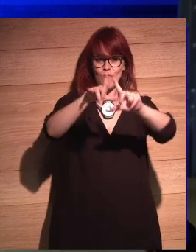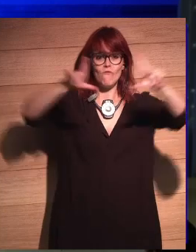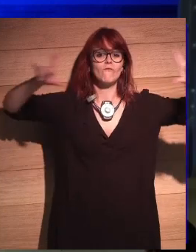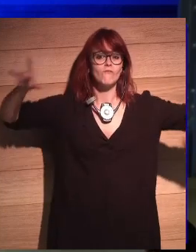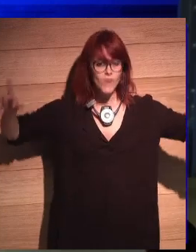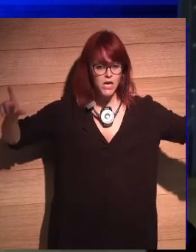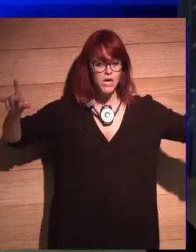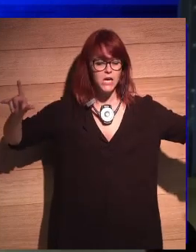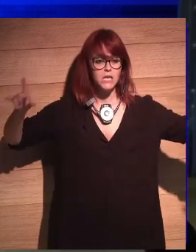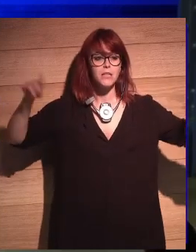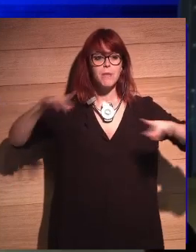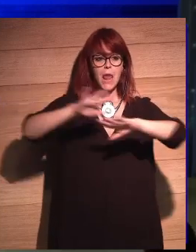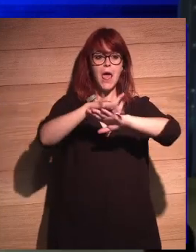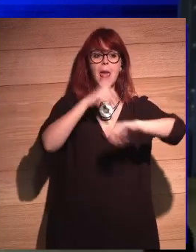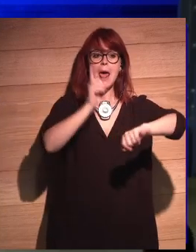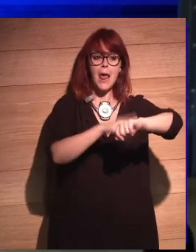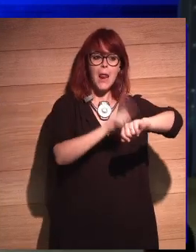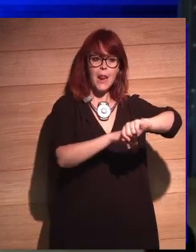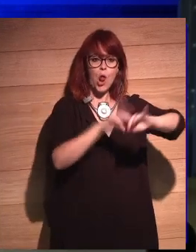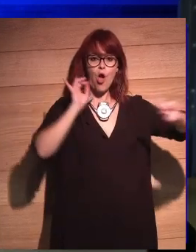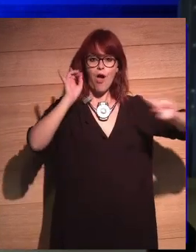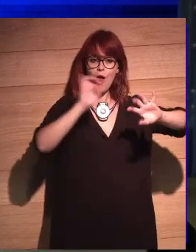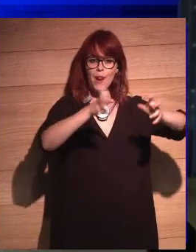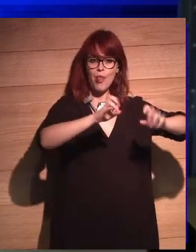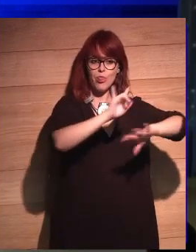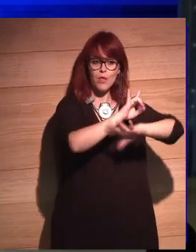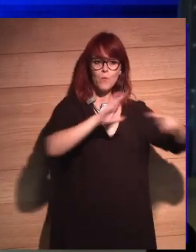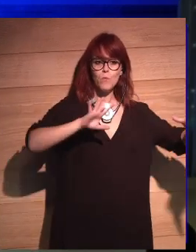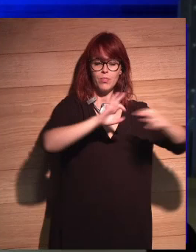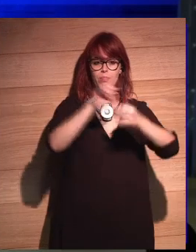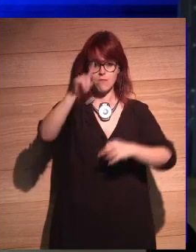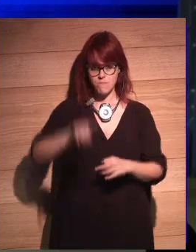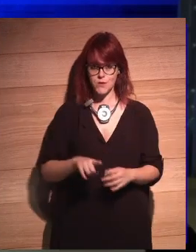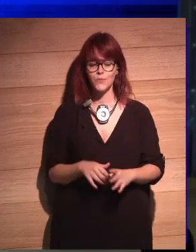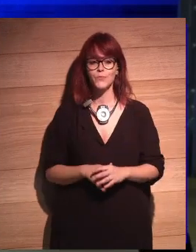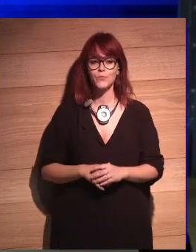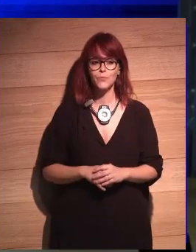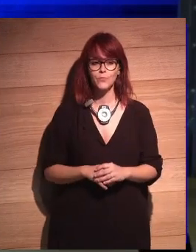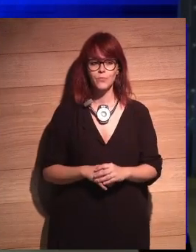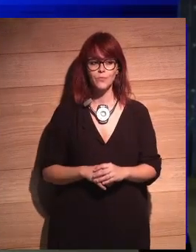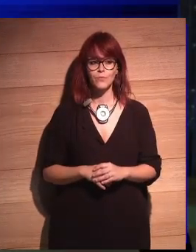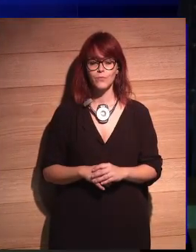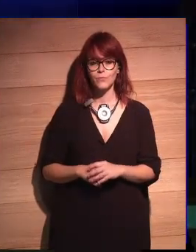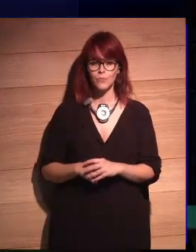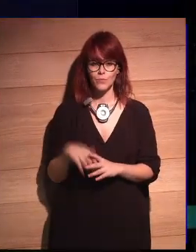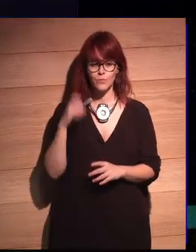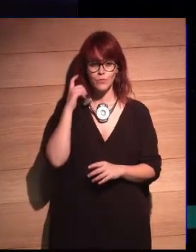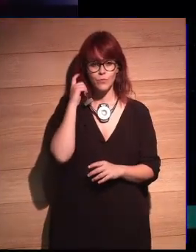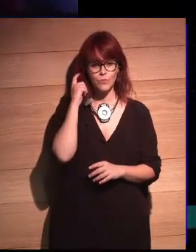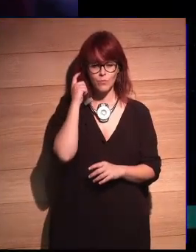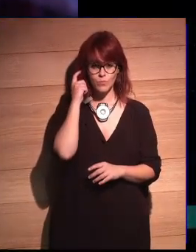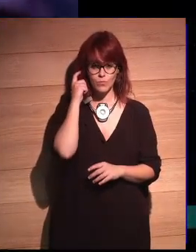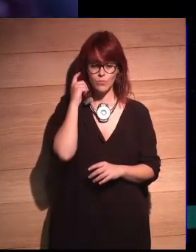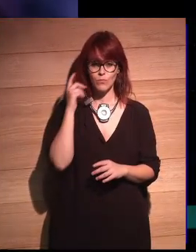is connected alongside with all the lights and stuff. So we just quickly run through it again. What you're going to experience when you first